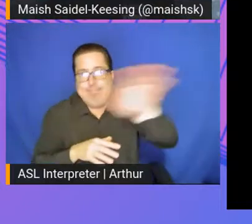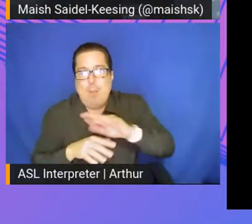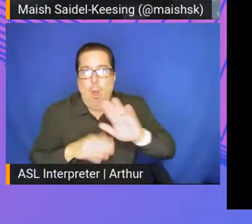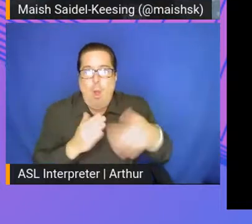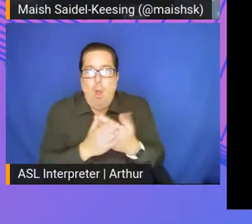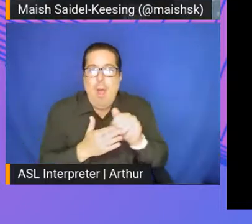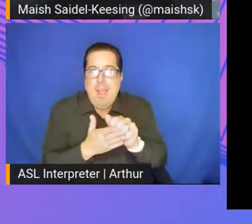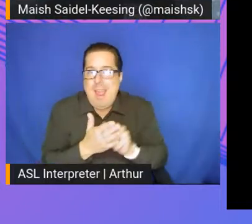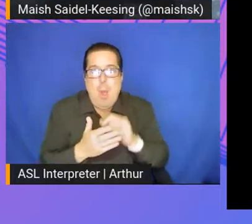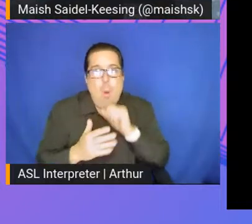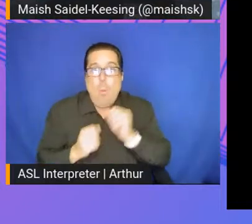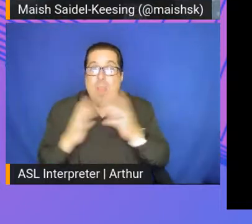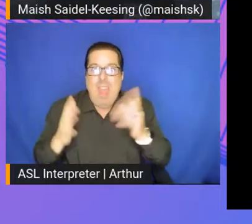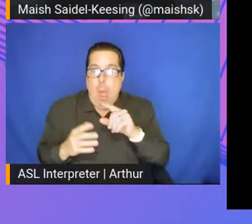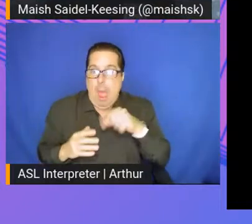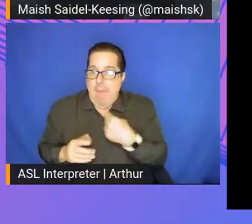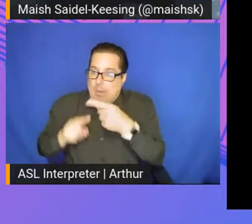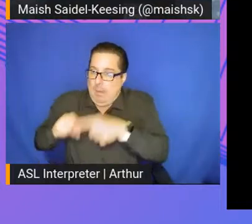manage the